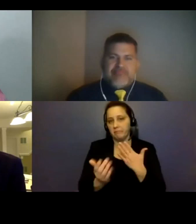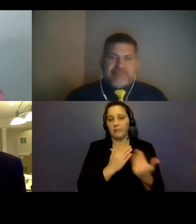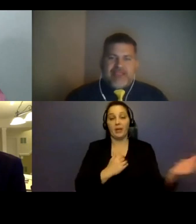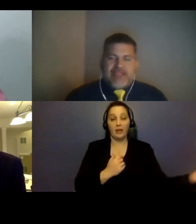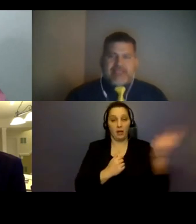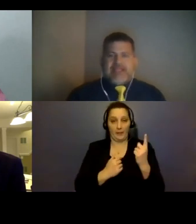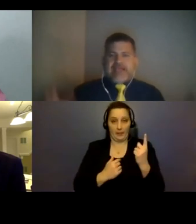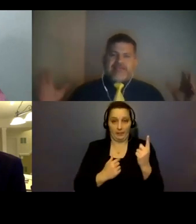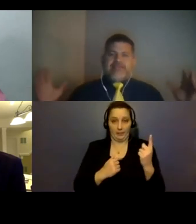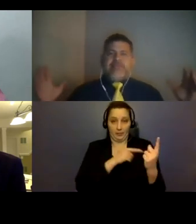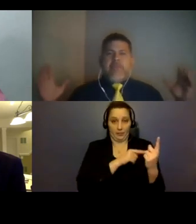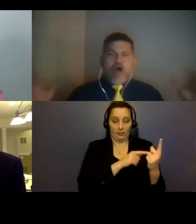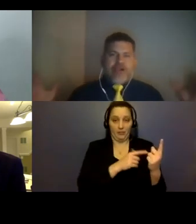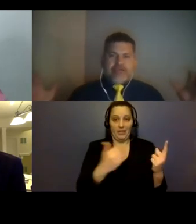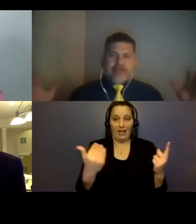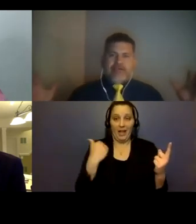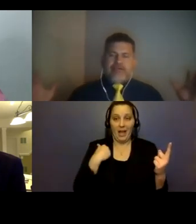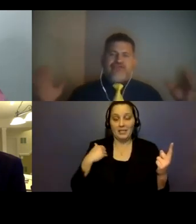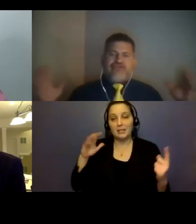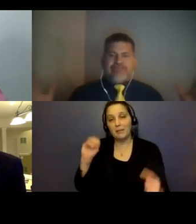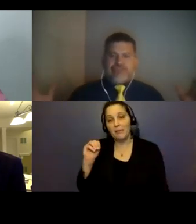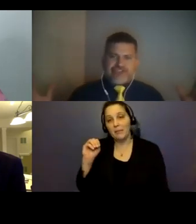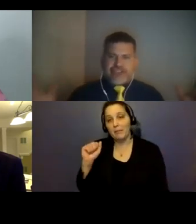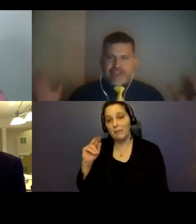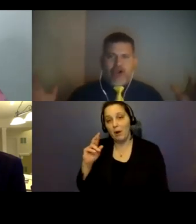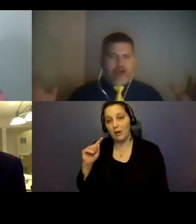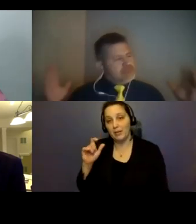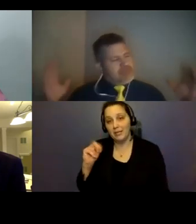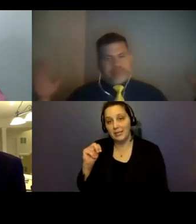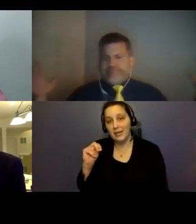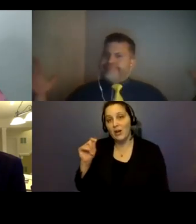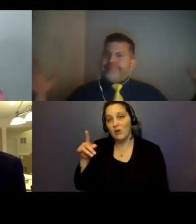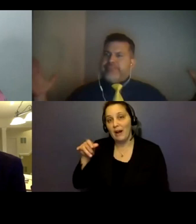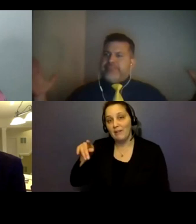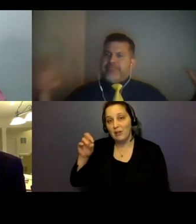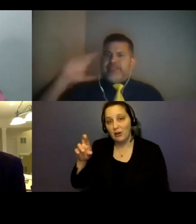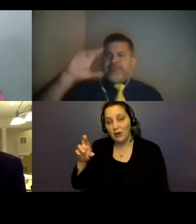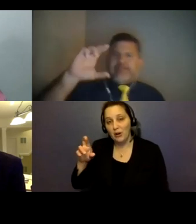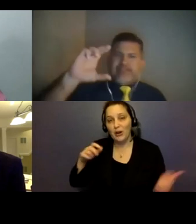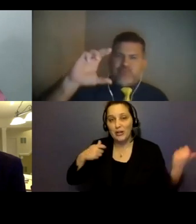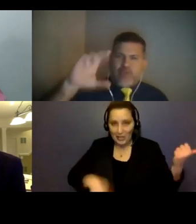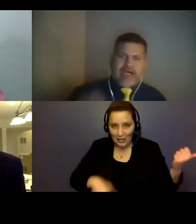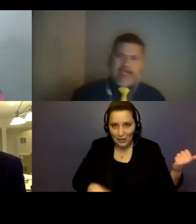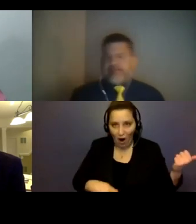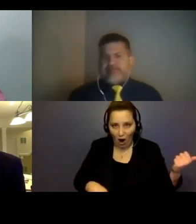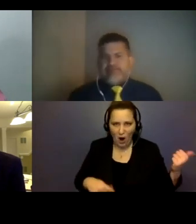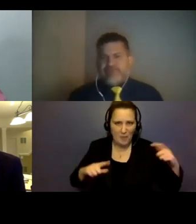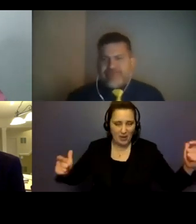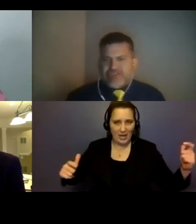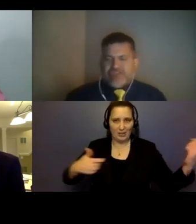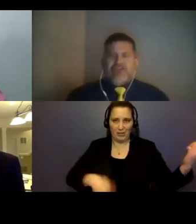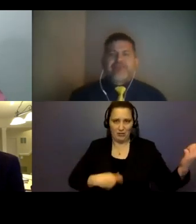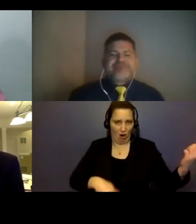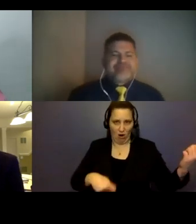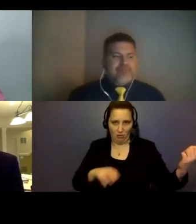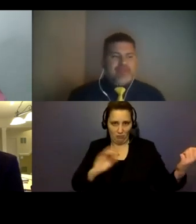up, and he has this Martin Traveler's guitar. It's about this big, it's about this wide, it's a Traveler's